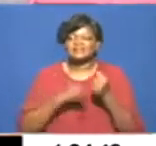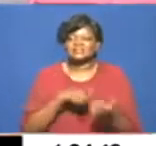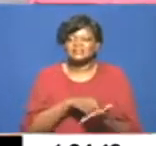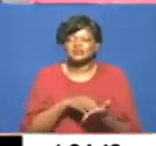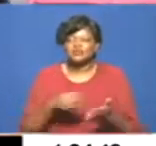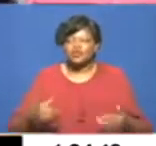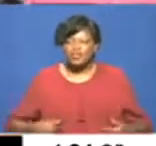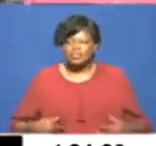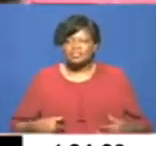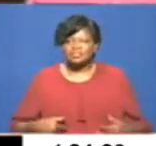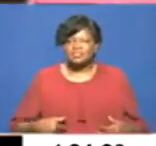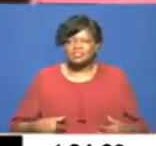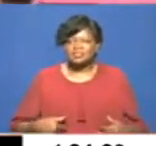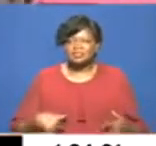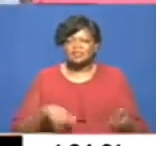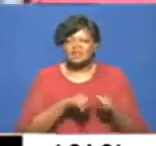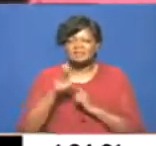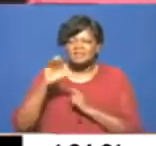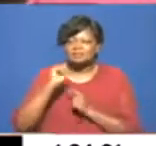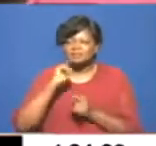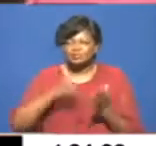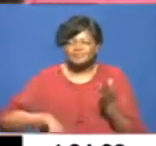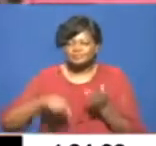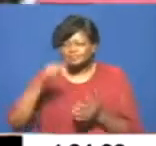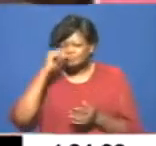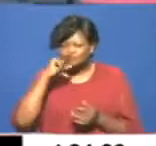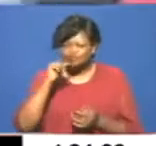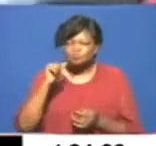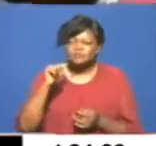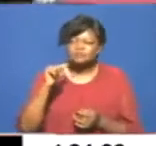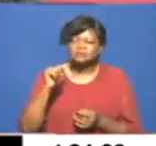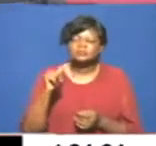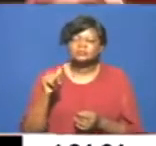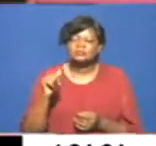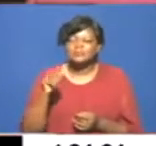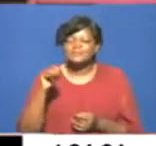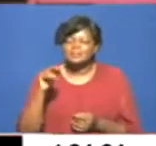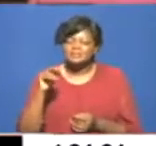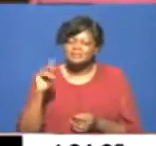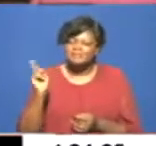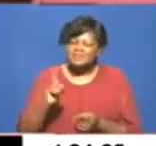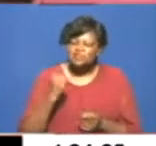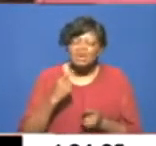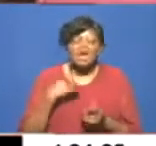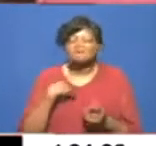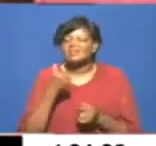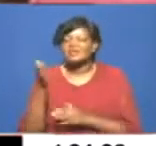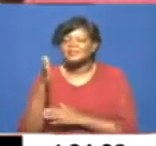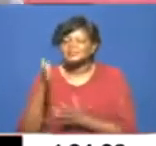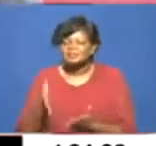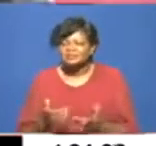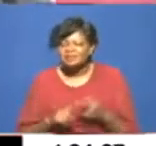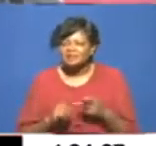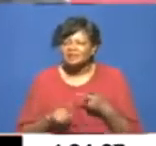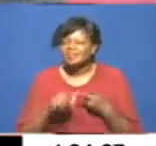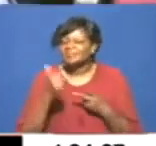my cabinet. And you know, government is not just cabinet. There are going to be other positions. There are going to be ambassadorial positions. There